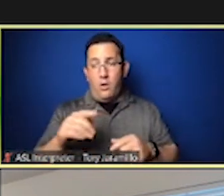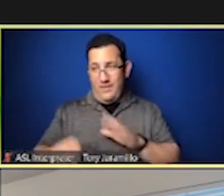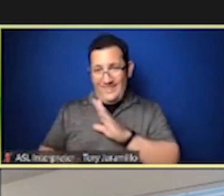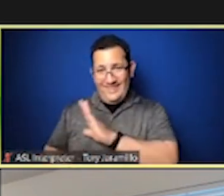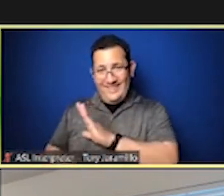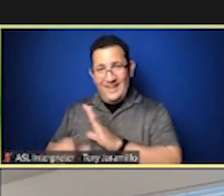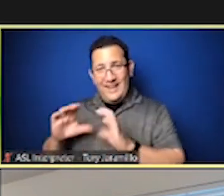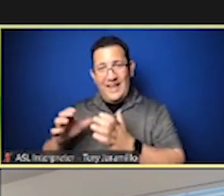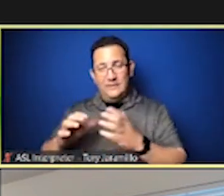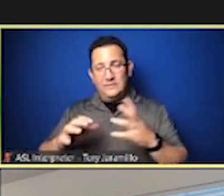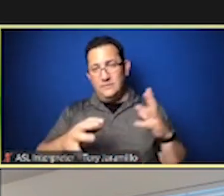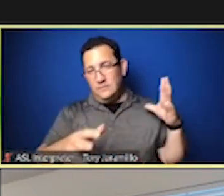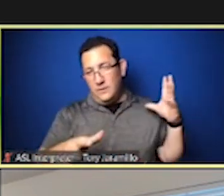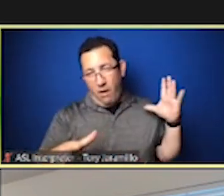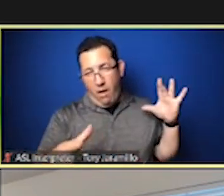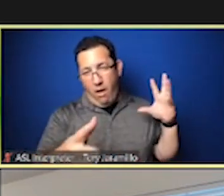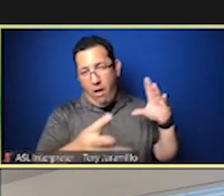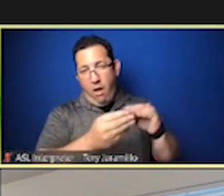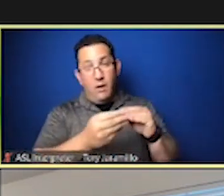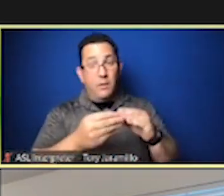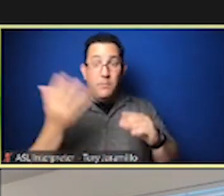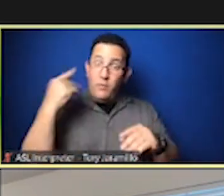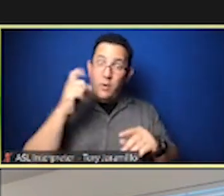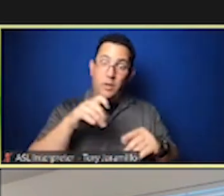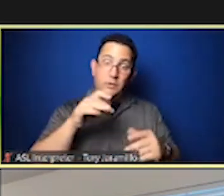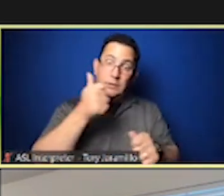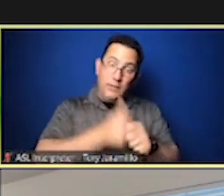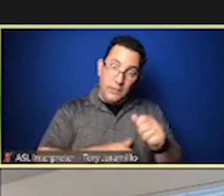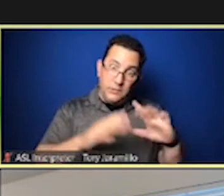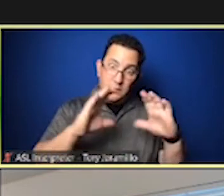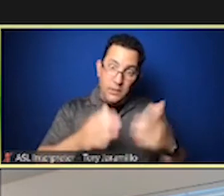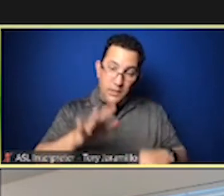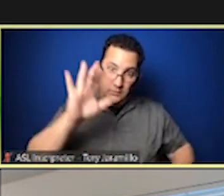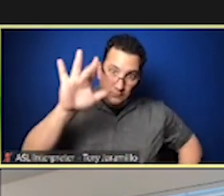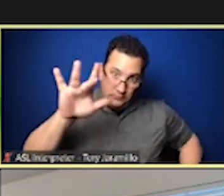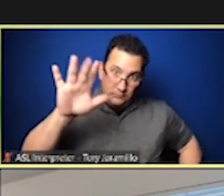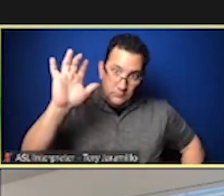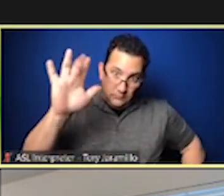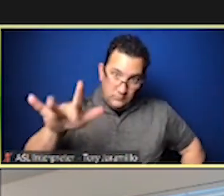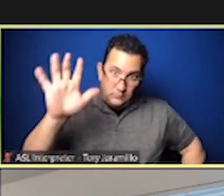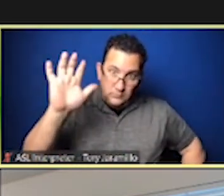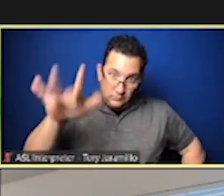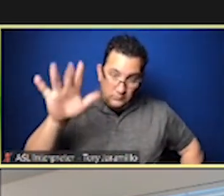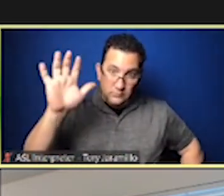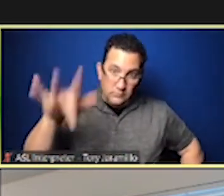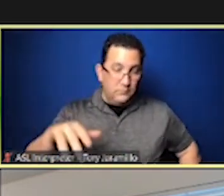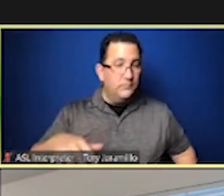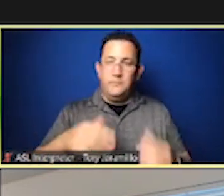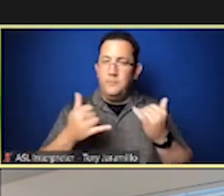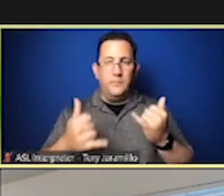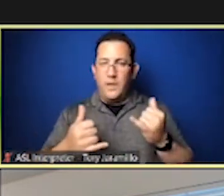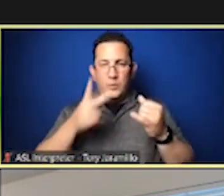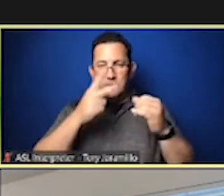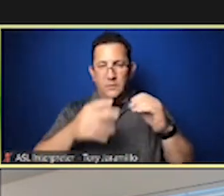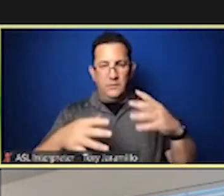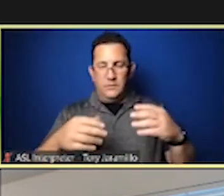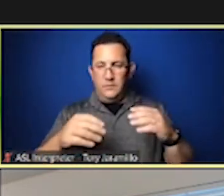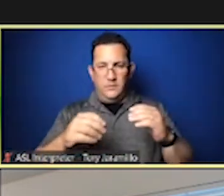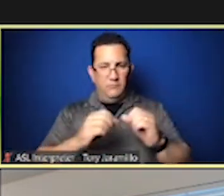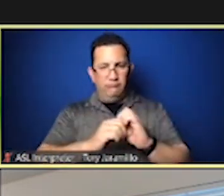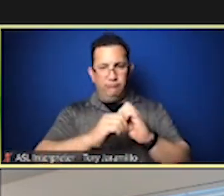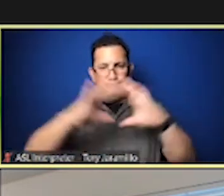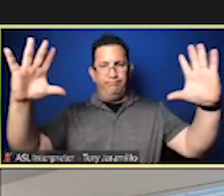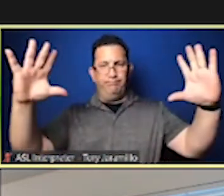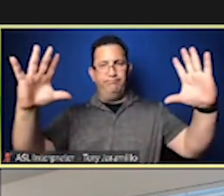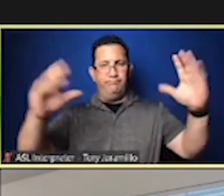Before, you had to select each class individually when you clicked on the assignments button, but now it shows you all